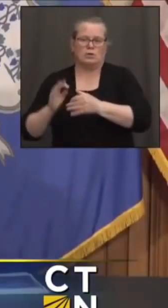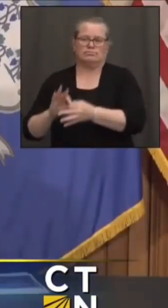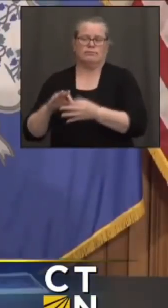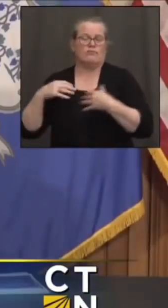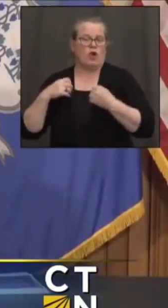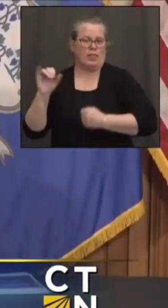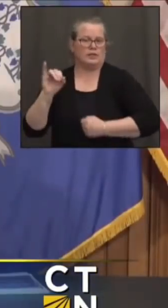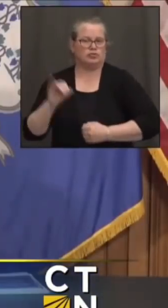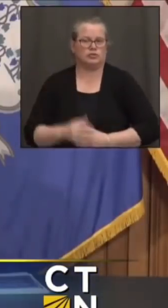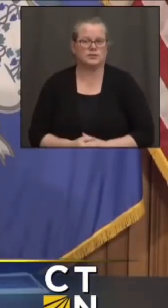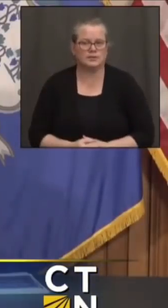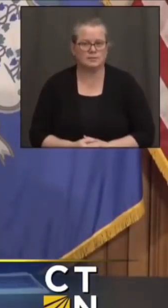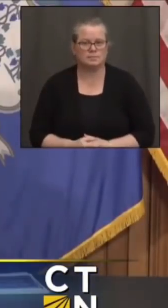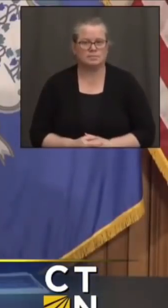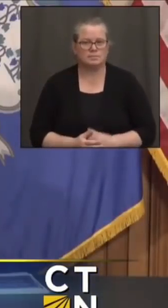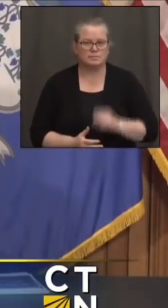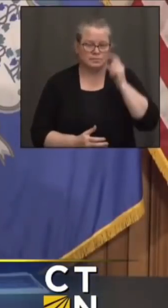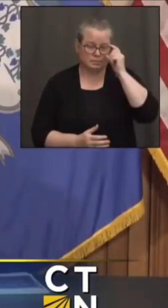CT News Junkie.